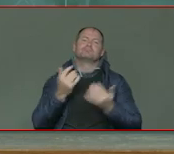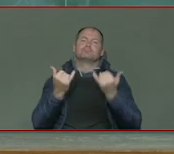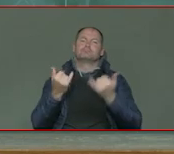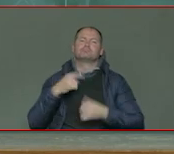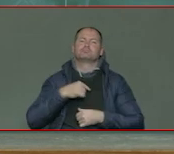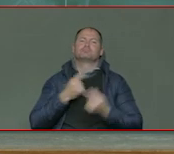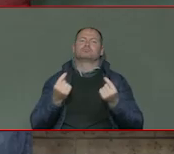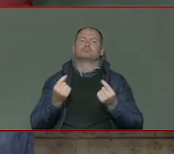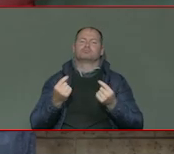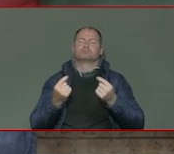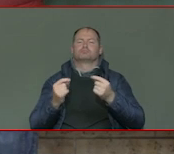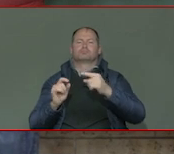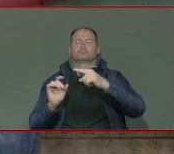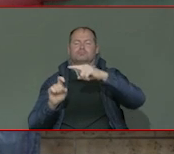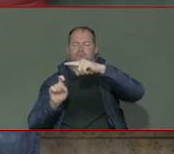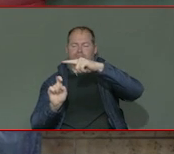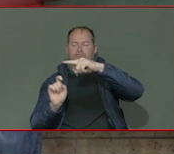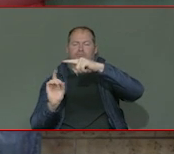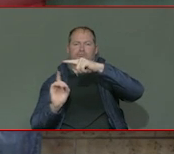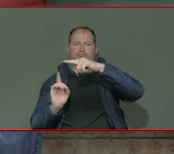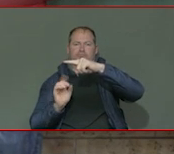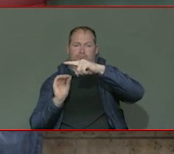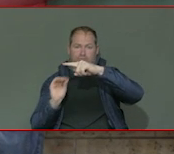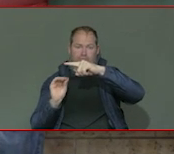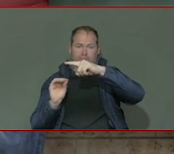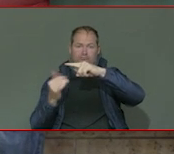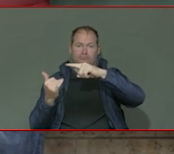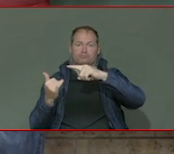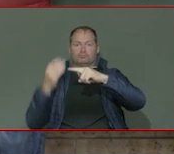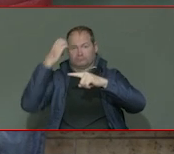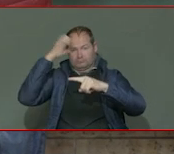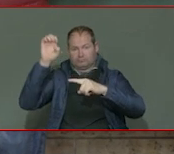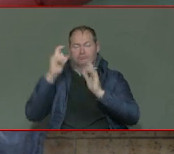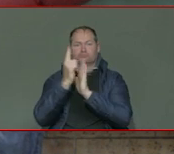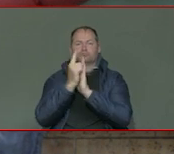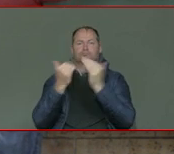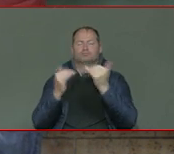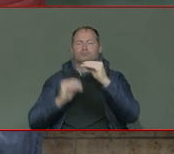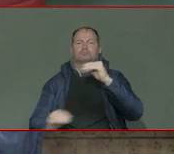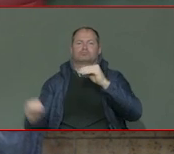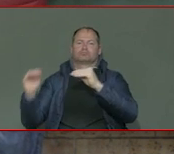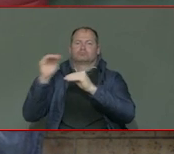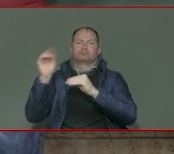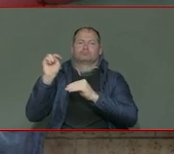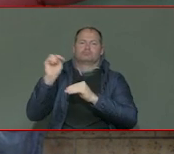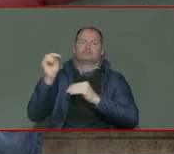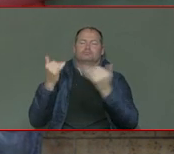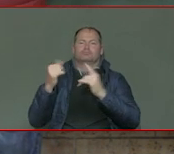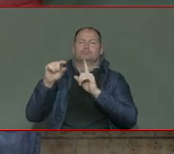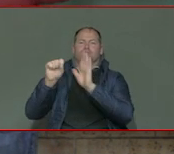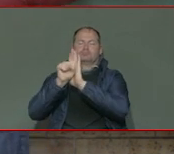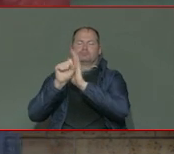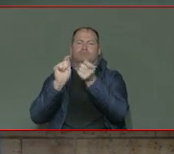differentiate, but x is in the denominator, so we used the exponential law and we took that to the numerator and we changed the sign